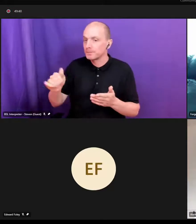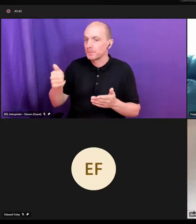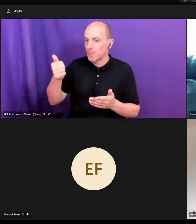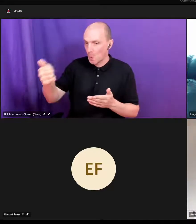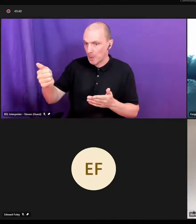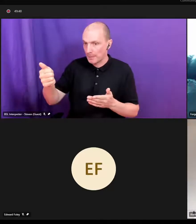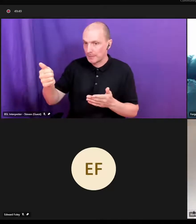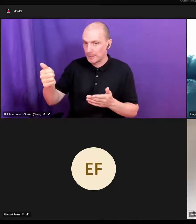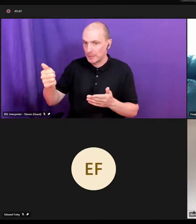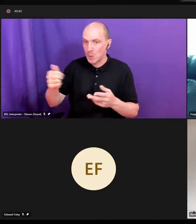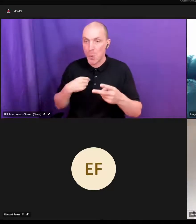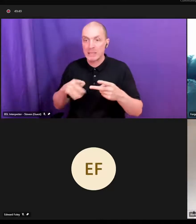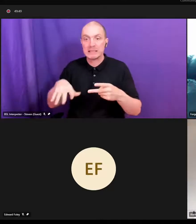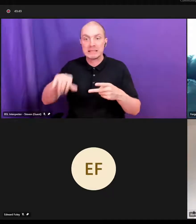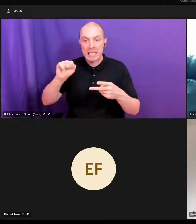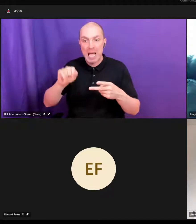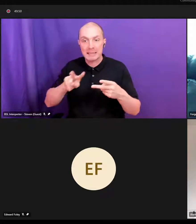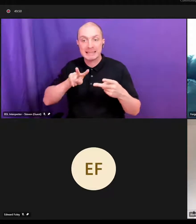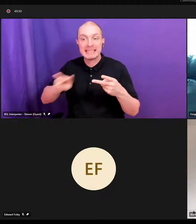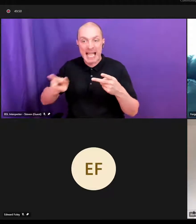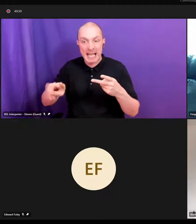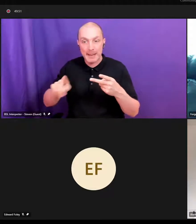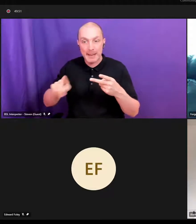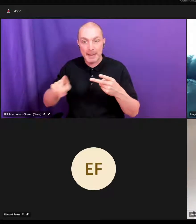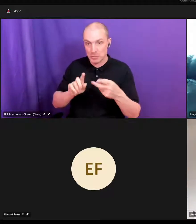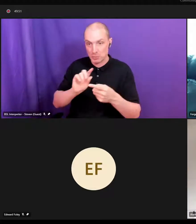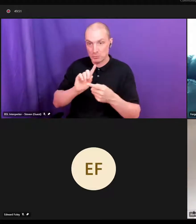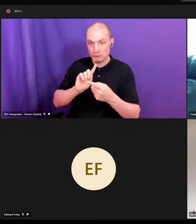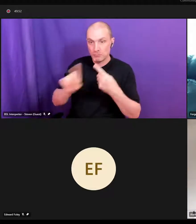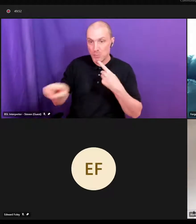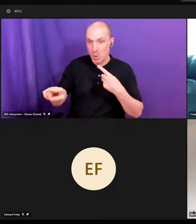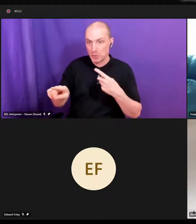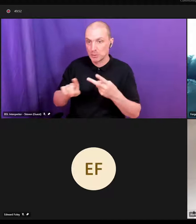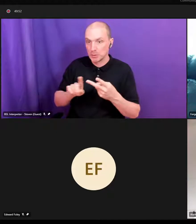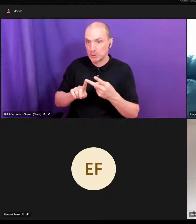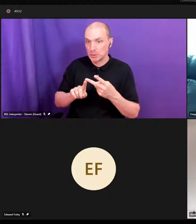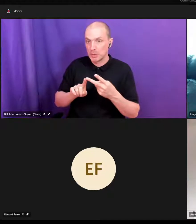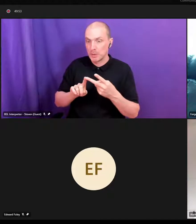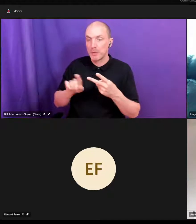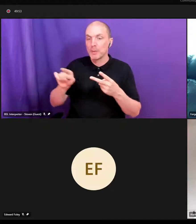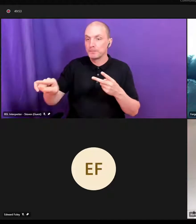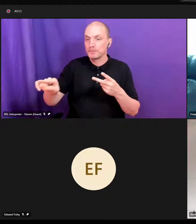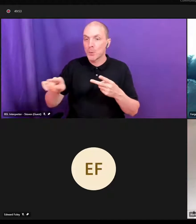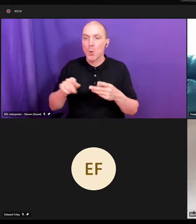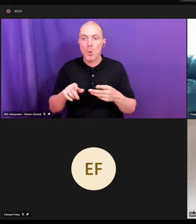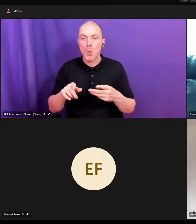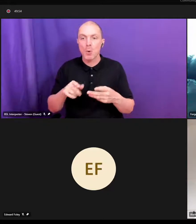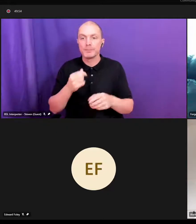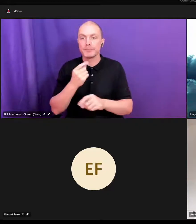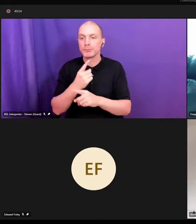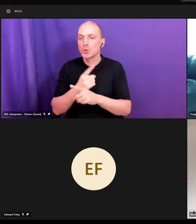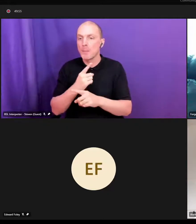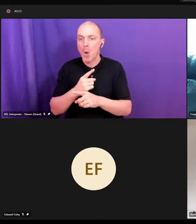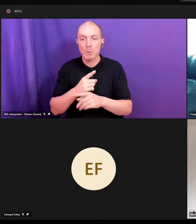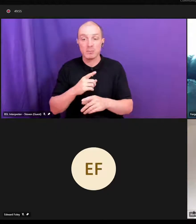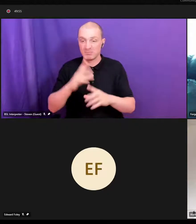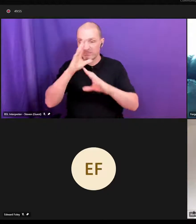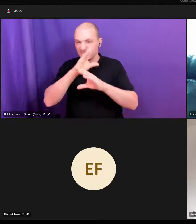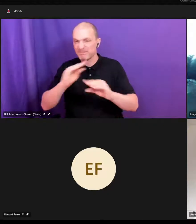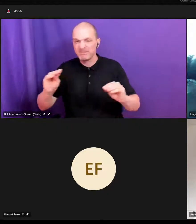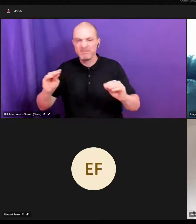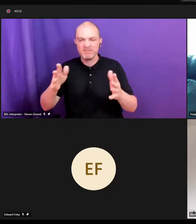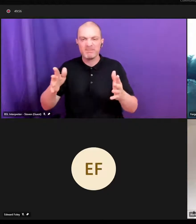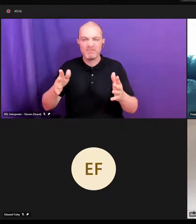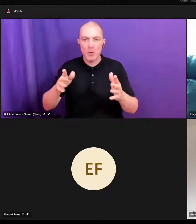So maybe just to put a wee bit of context to the question on vehicles, just for members' benefit, is